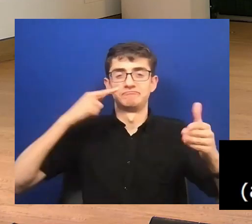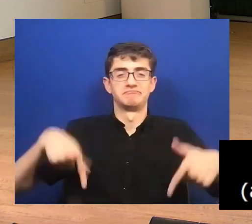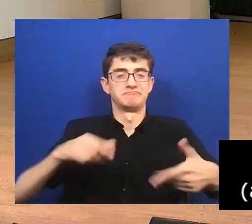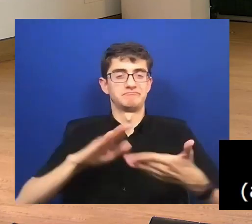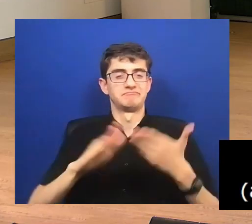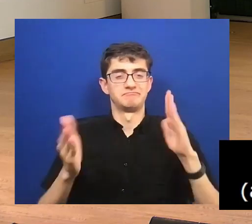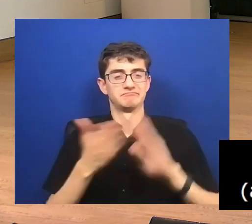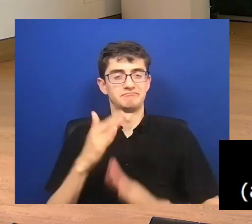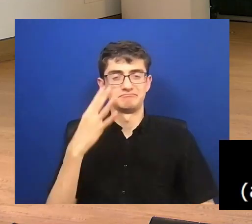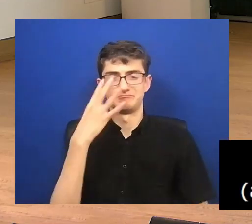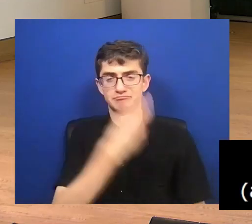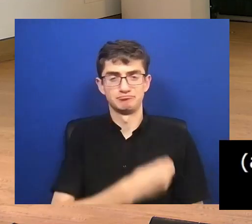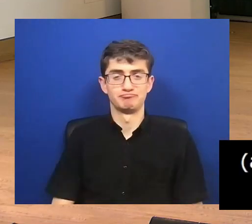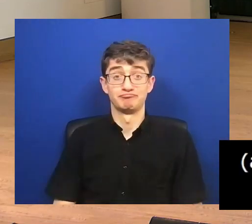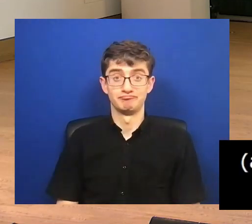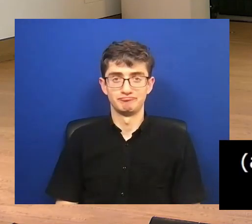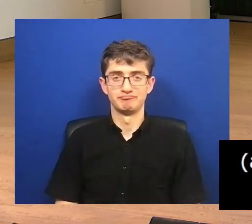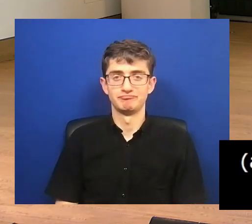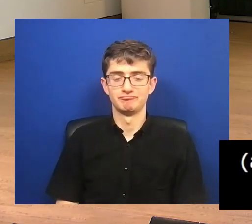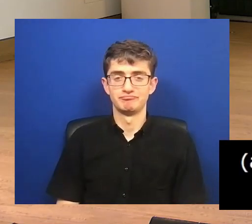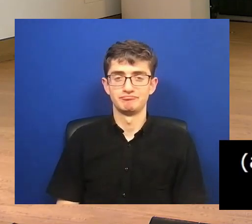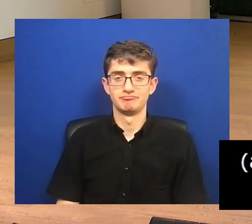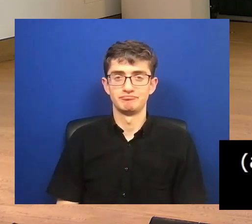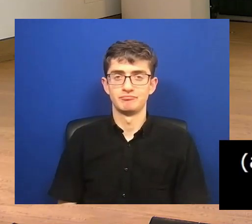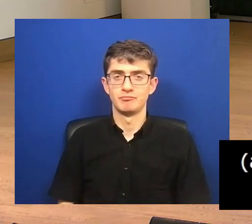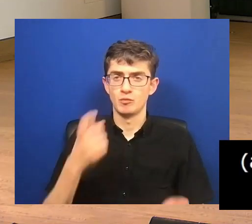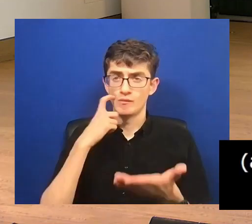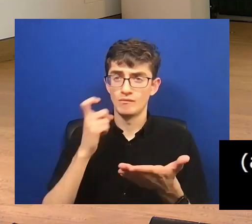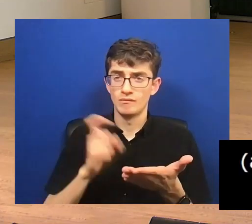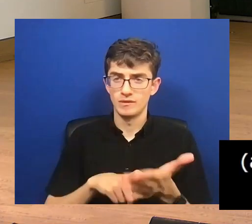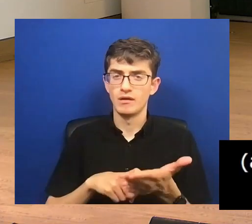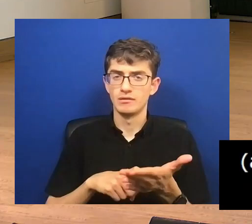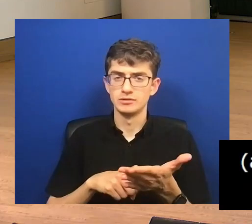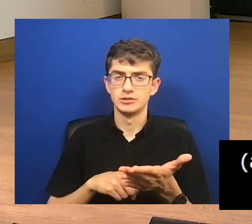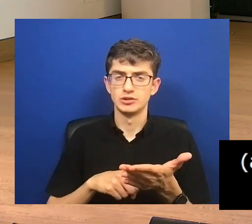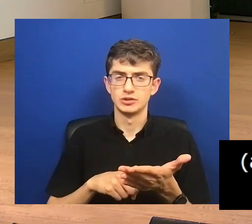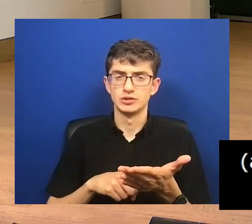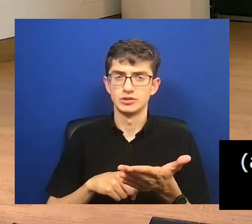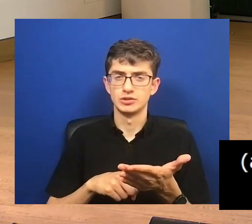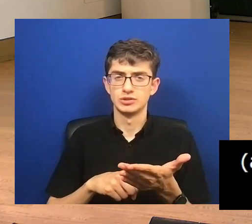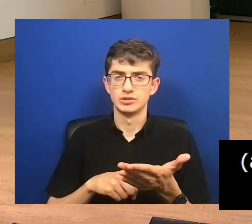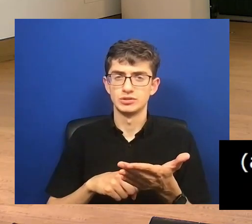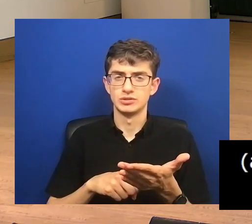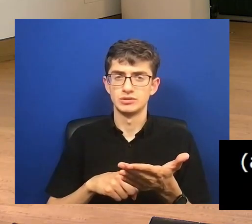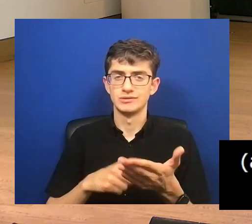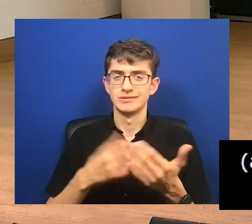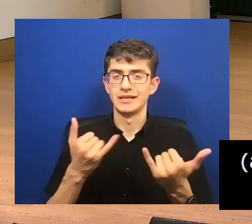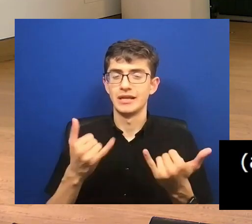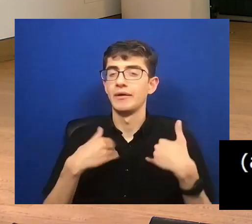I definitely want to acknowledge the fact that we're moving right into the lightning round.